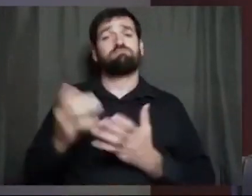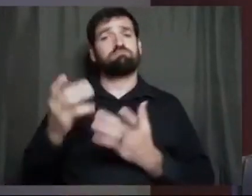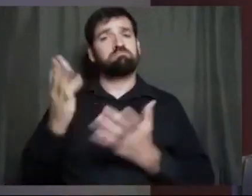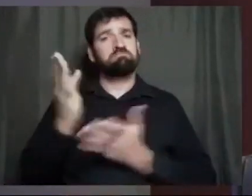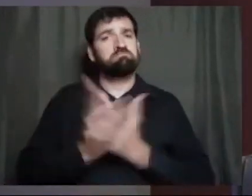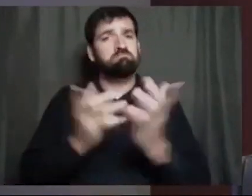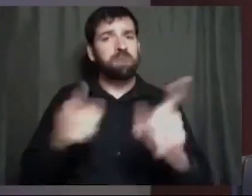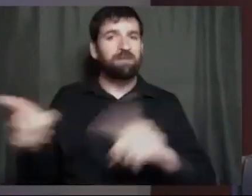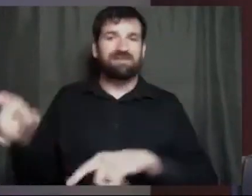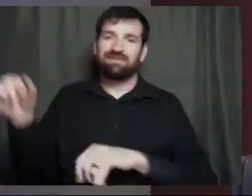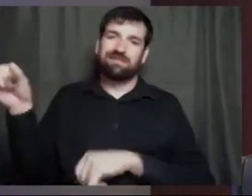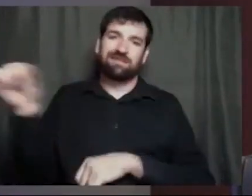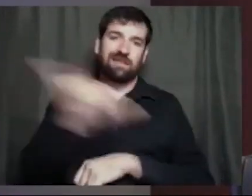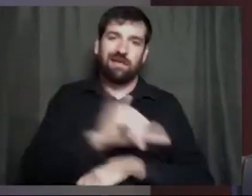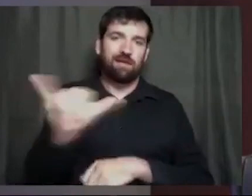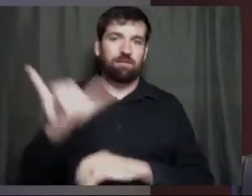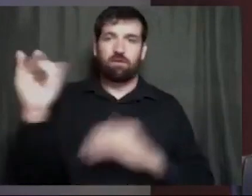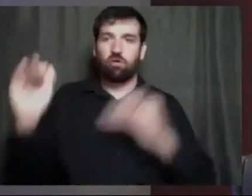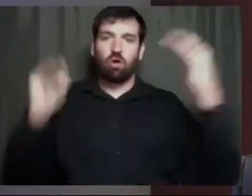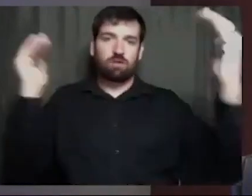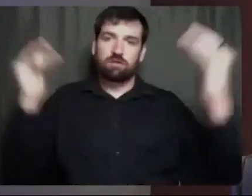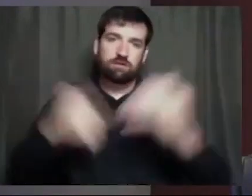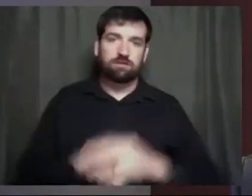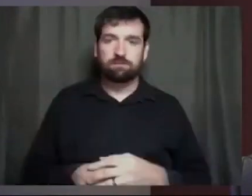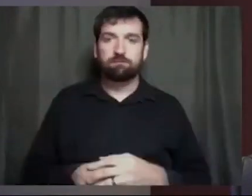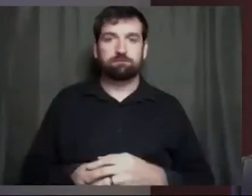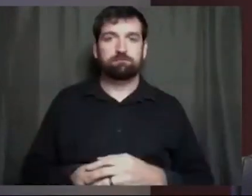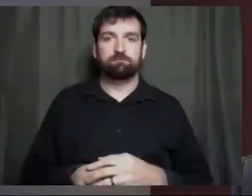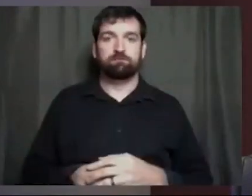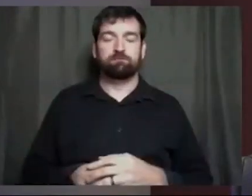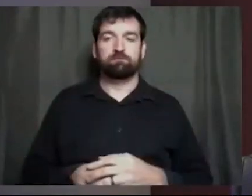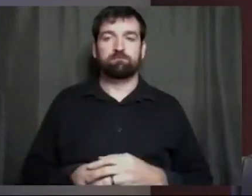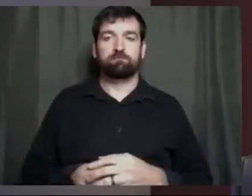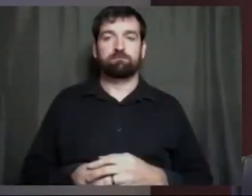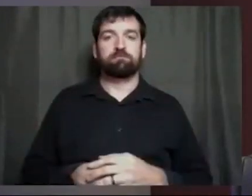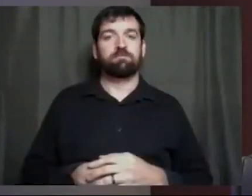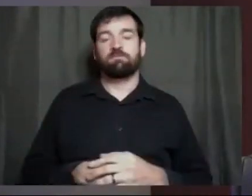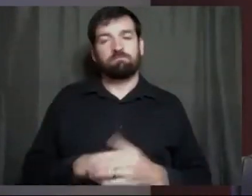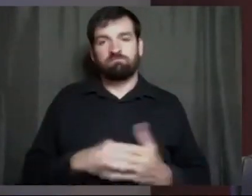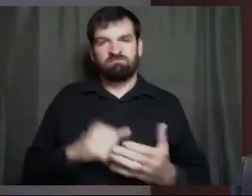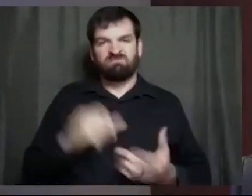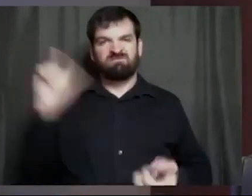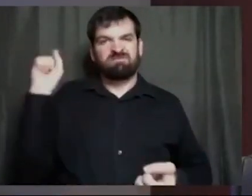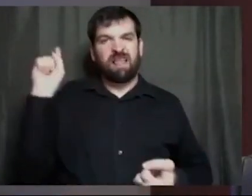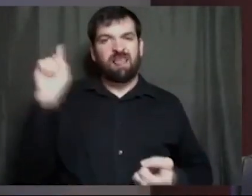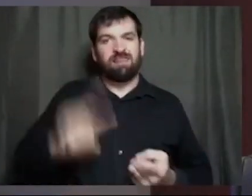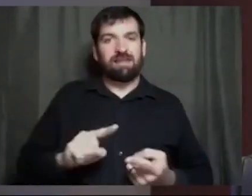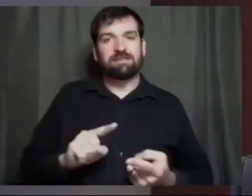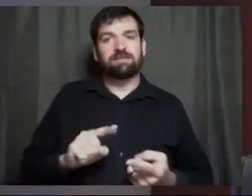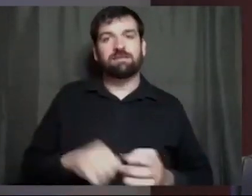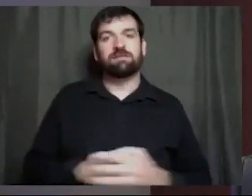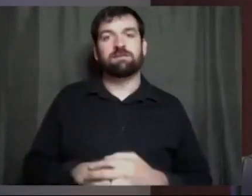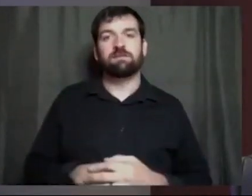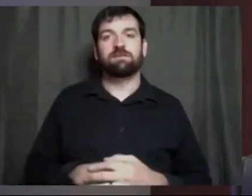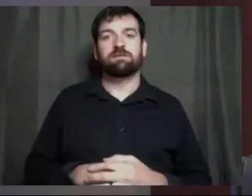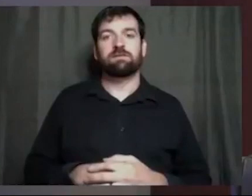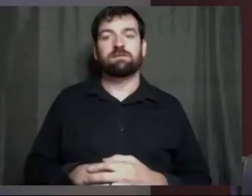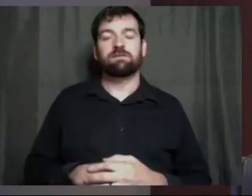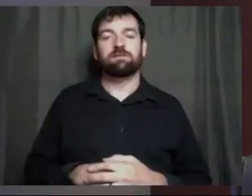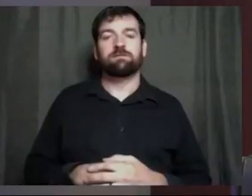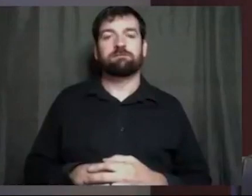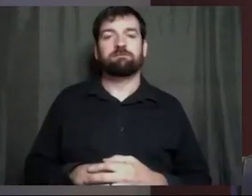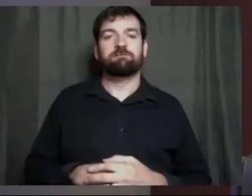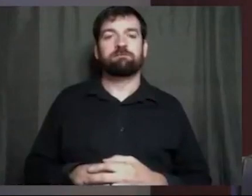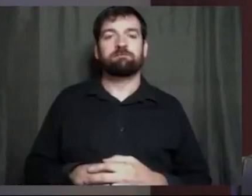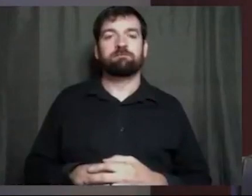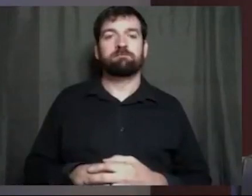are breakthrough infections that occur in adults, but it's not nearly the extent of the infections. By and large,